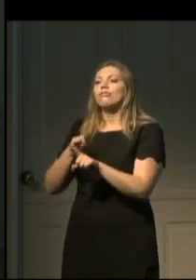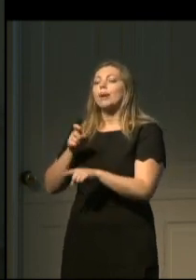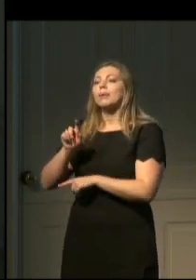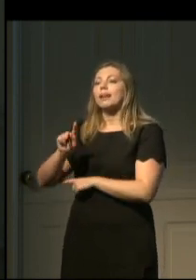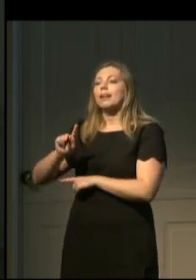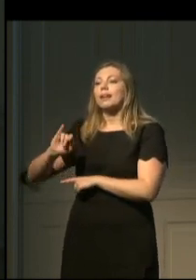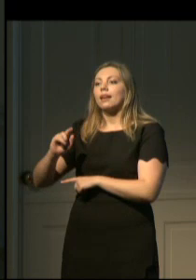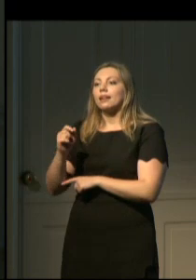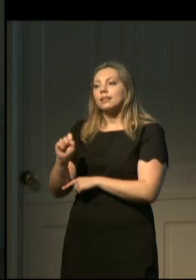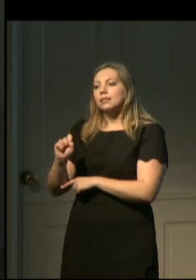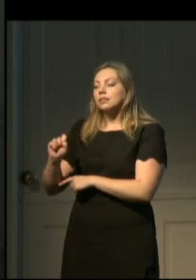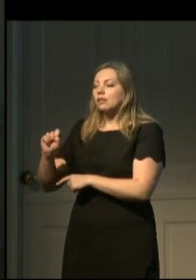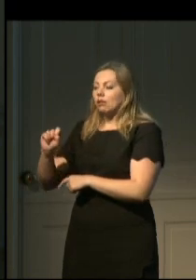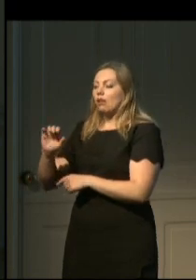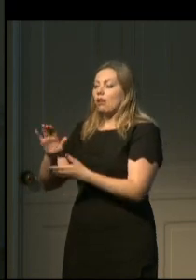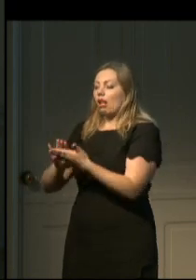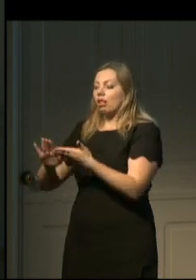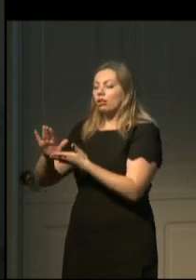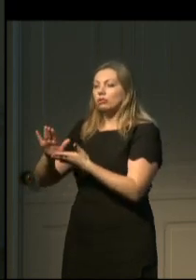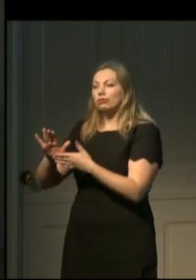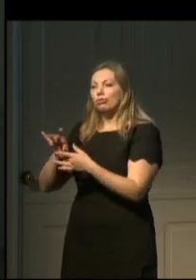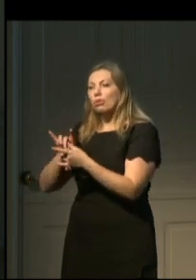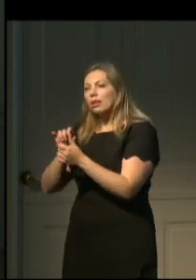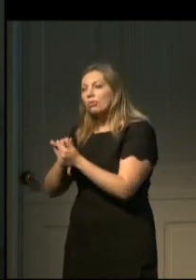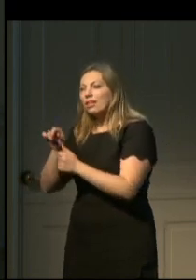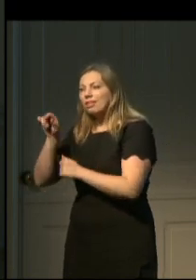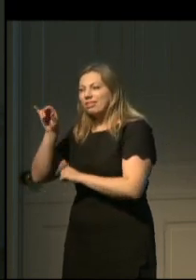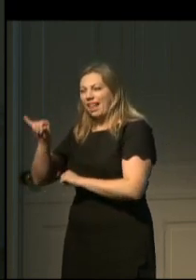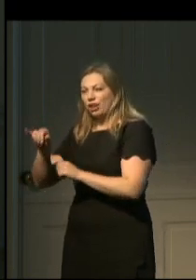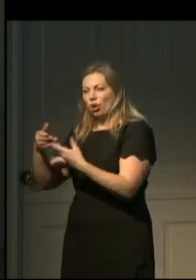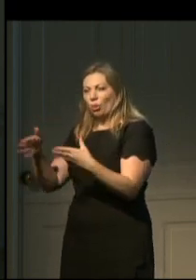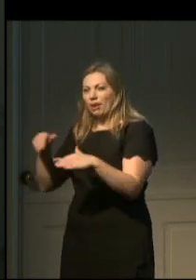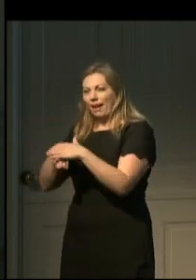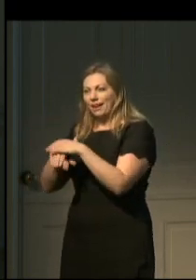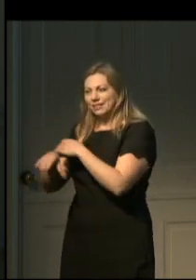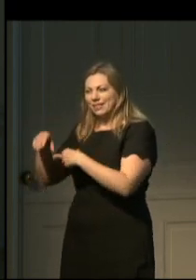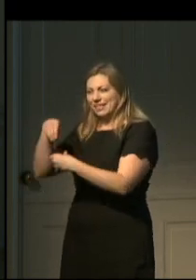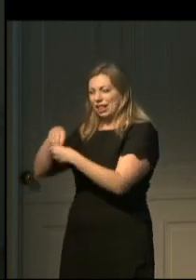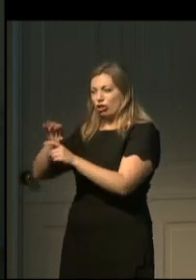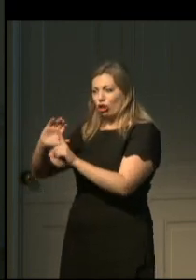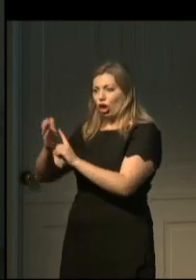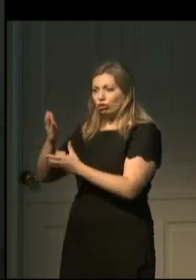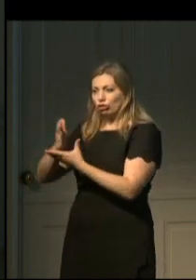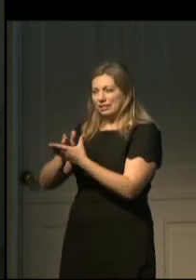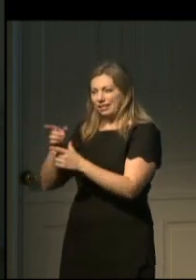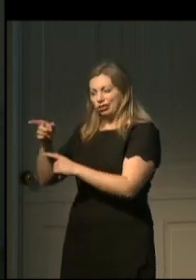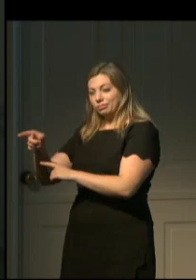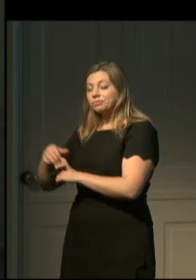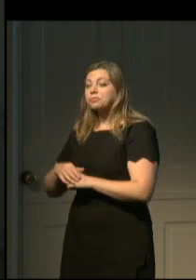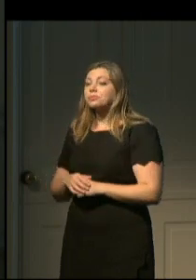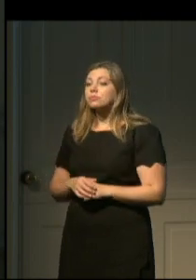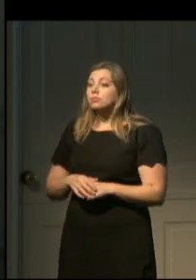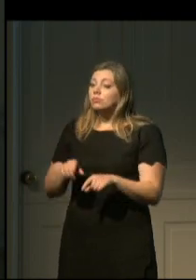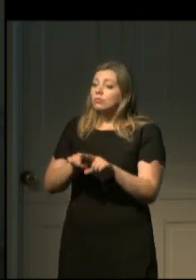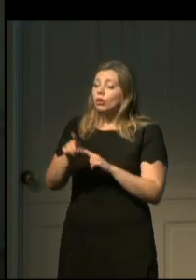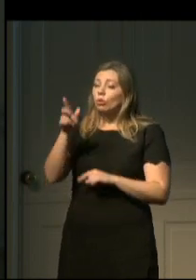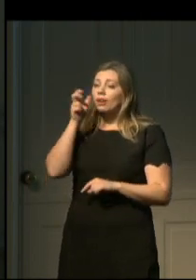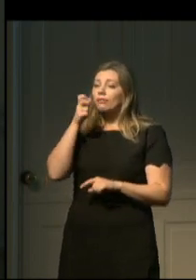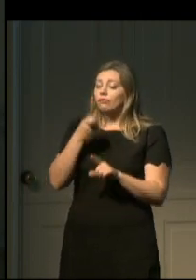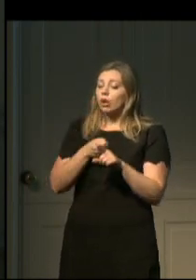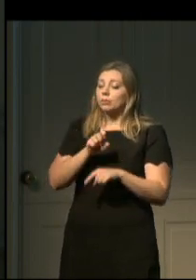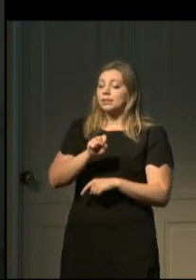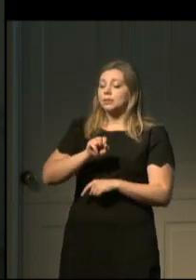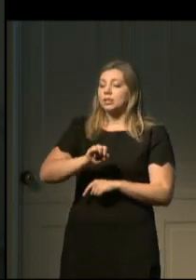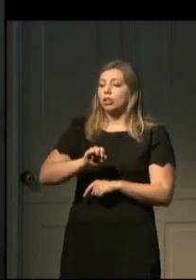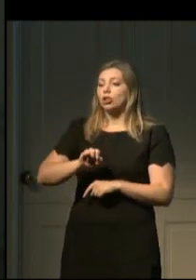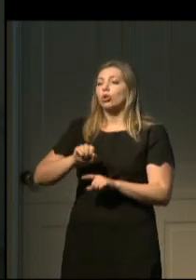open access history and practice within the cultural sector. We also heard from Smithsonian Regent